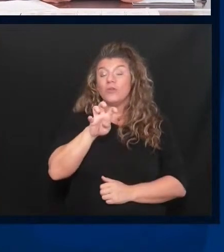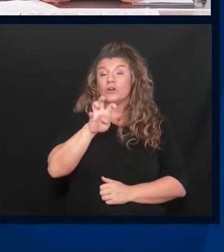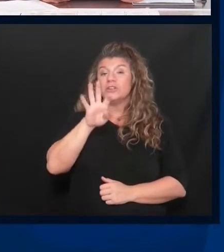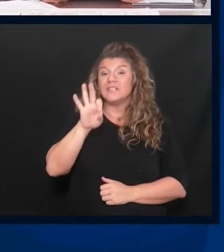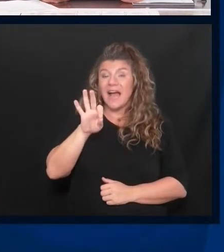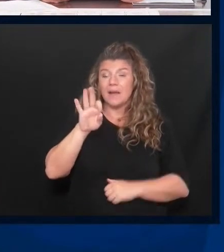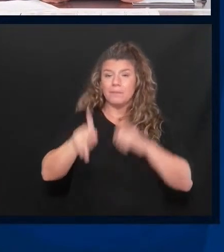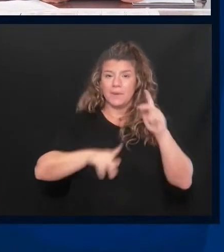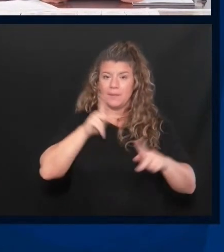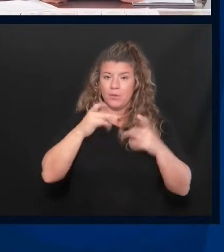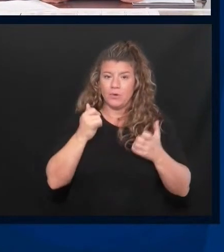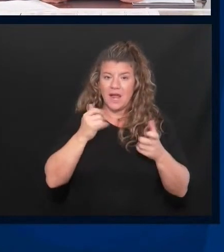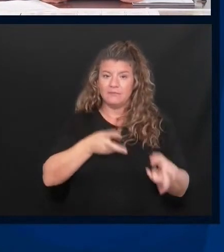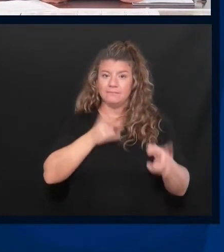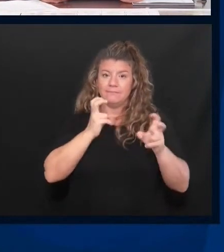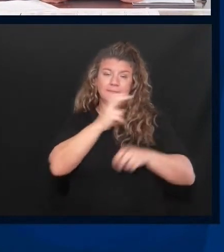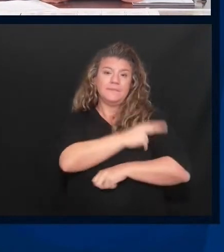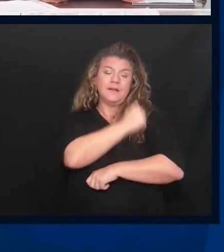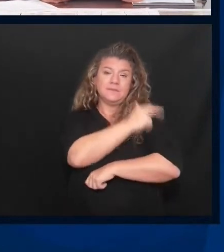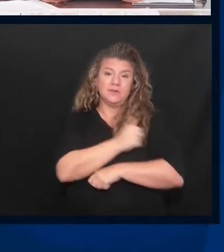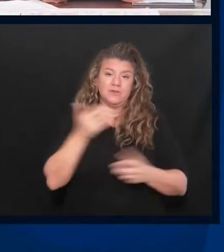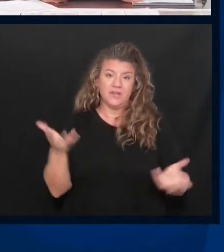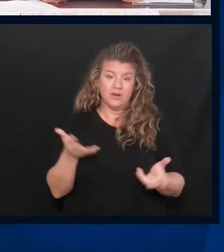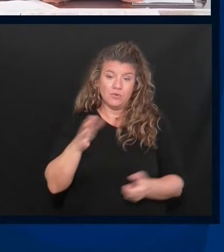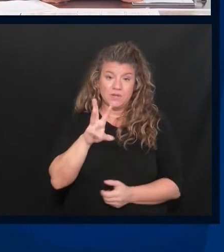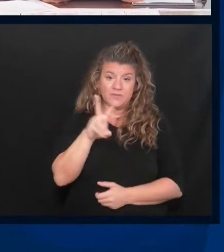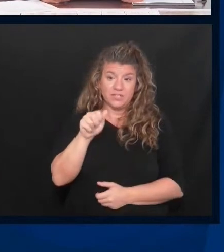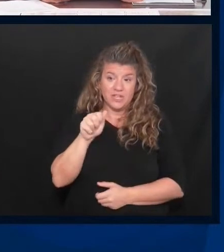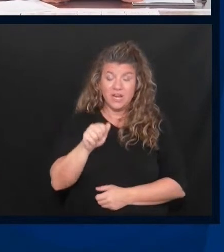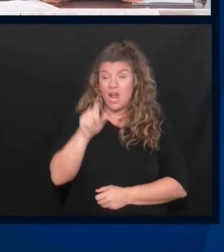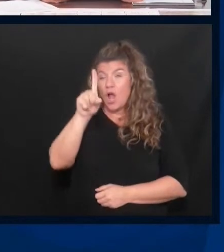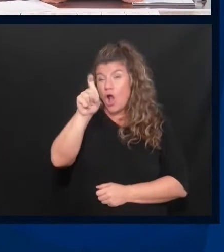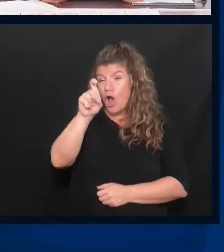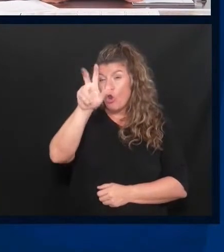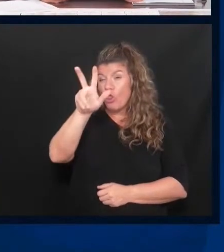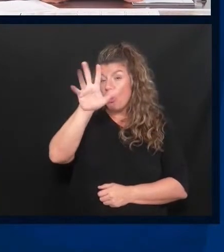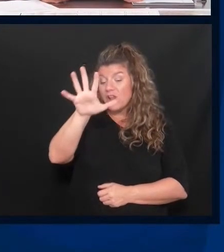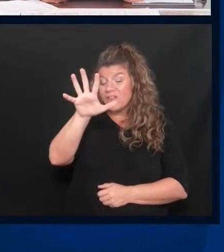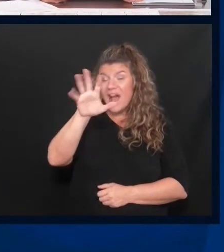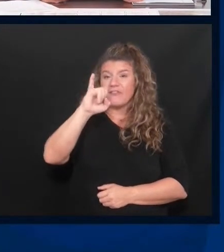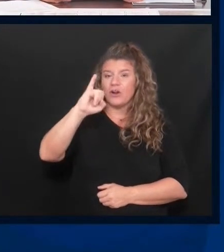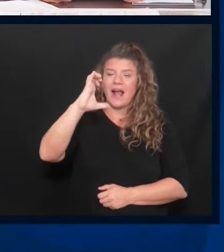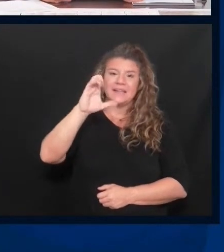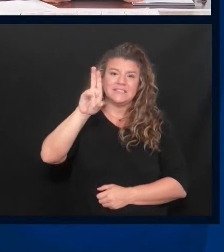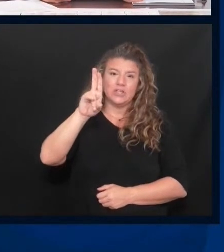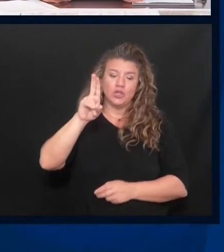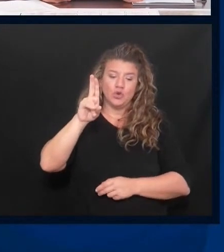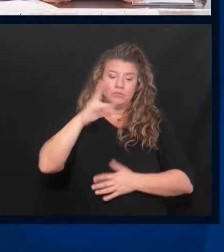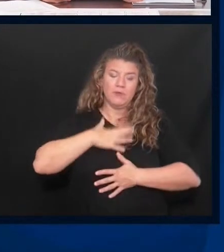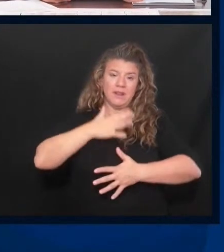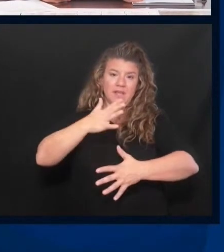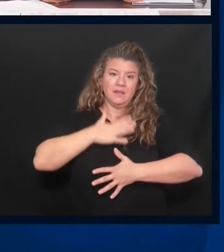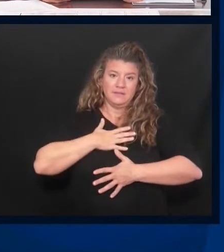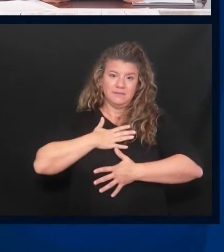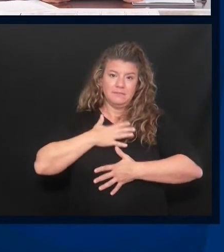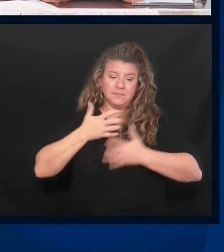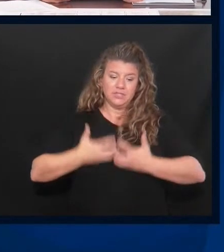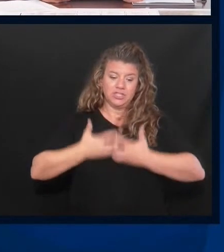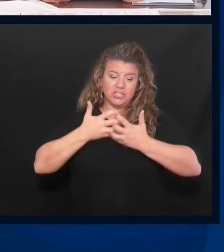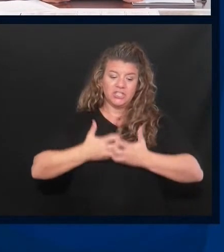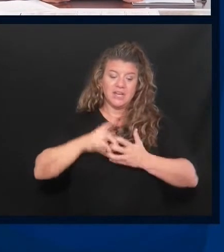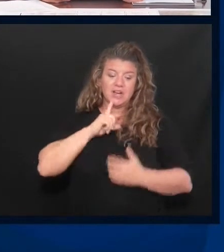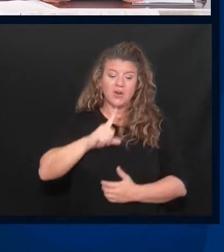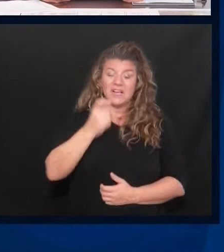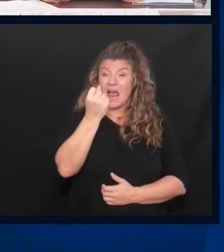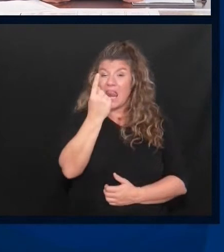409 people are now hospitalized in West Virginia. 135 are on the ICU units. There's